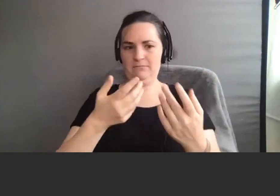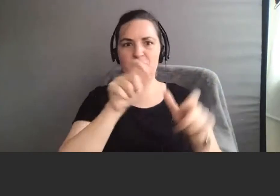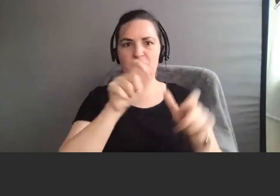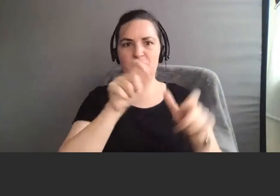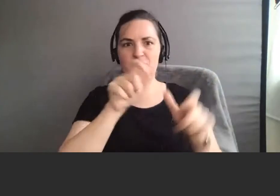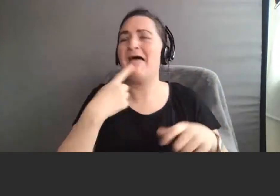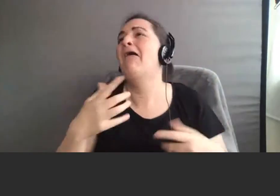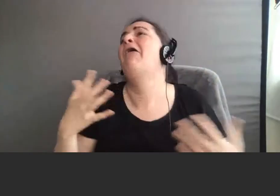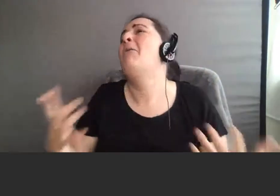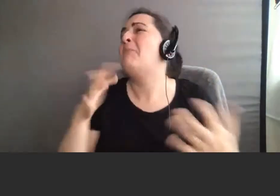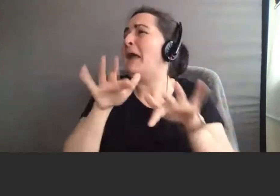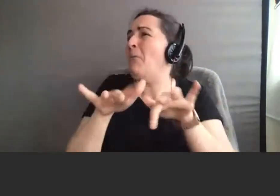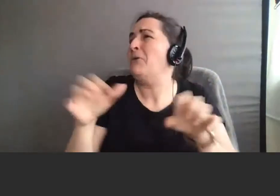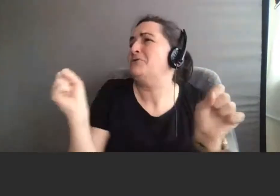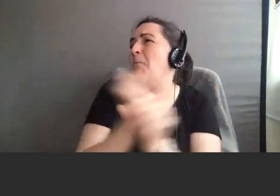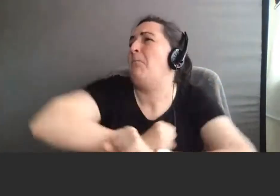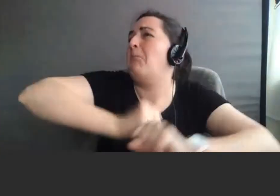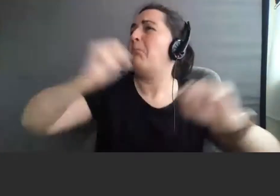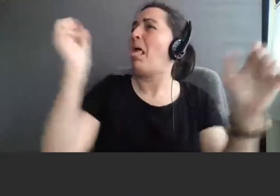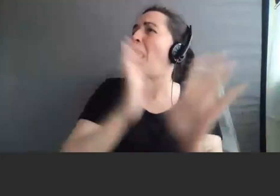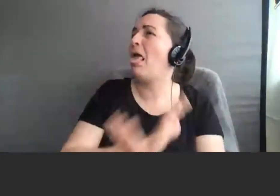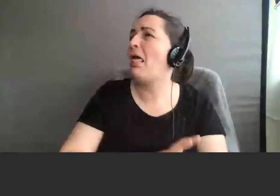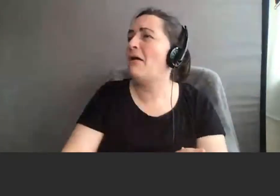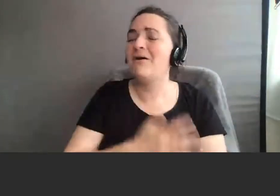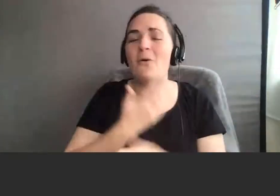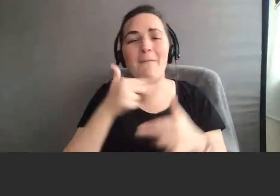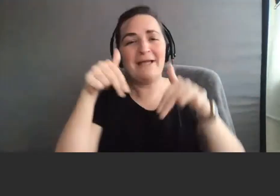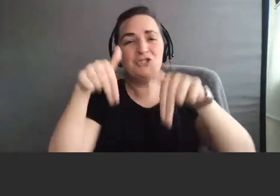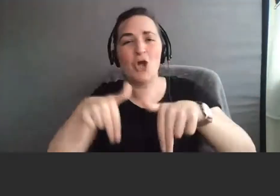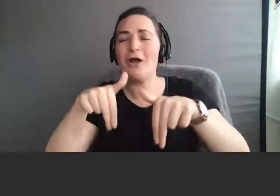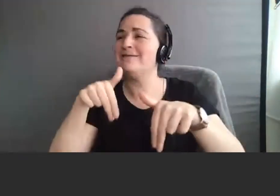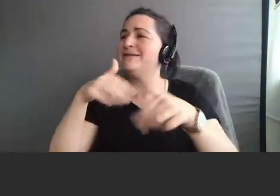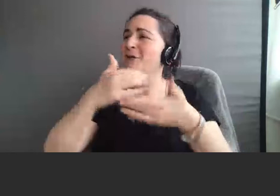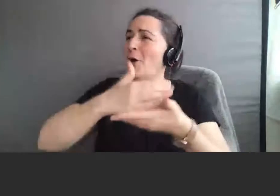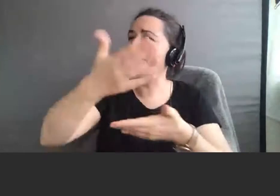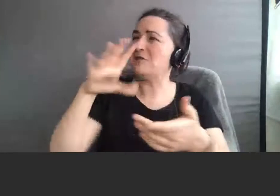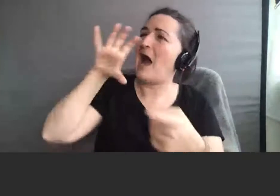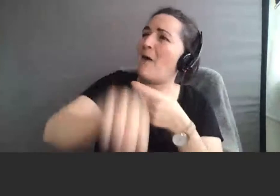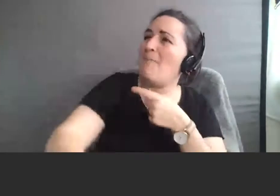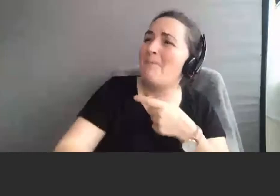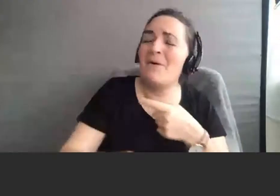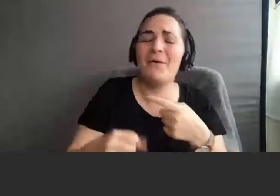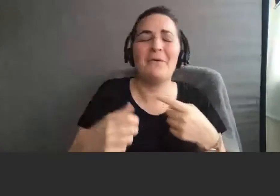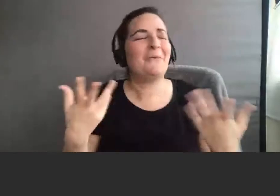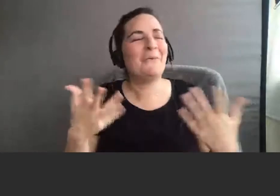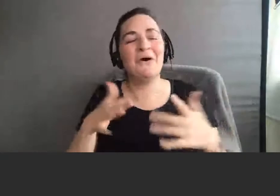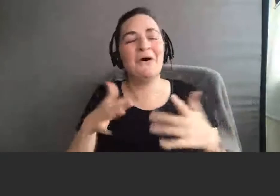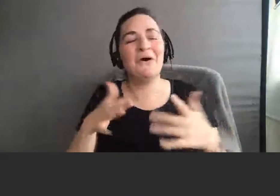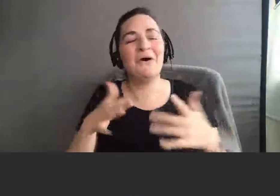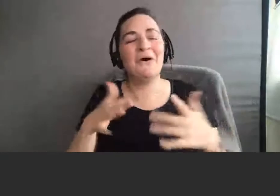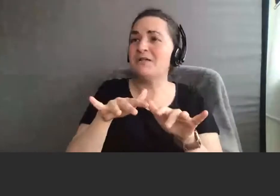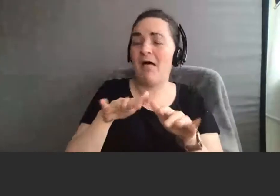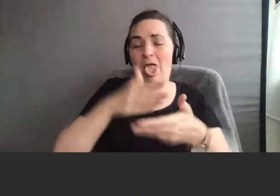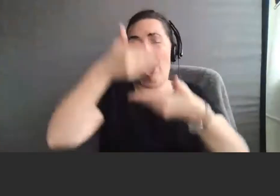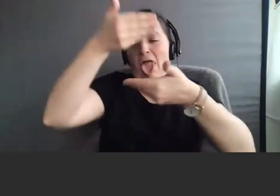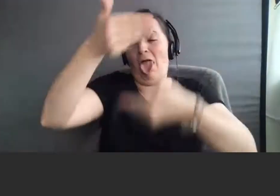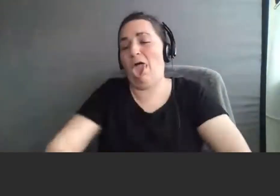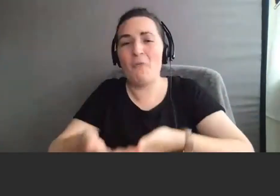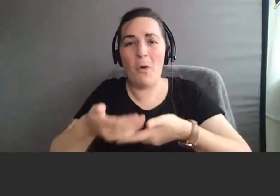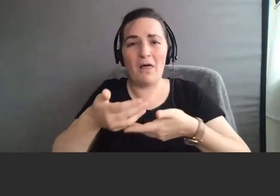my computer's exploded. You know, the dog's eaten my computer. My computer has fallen down a